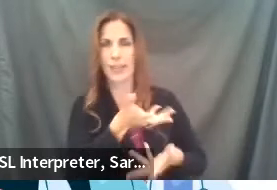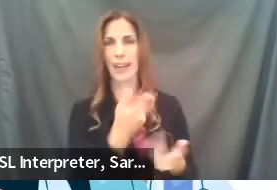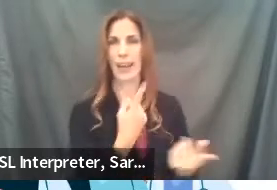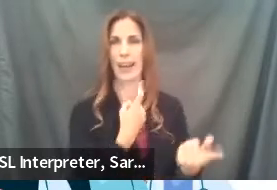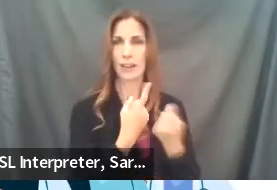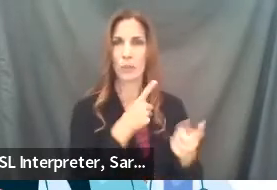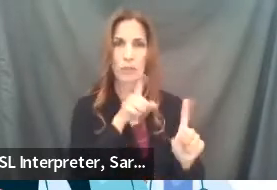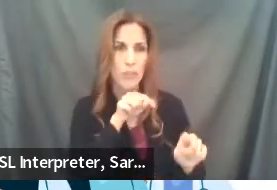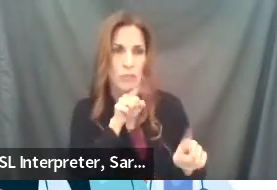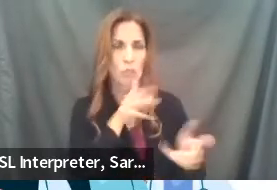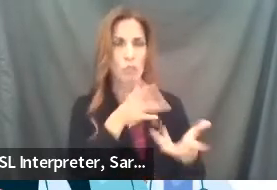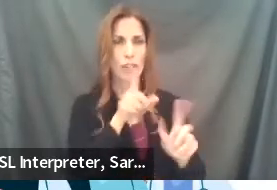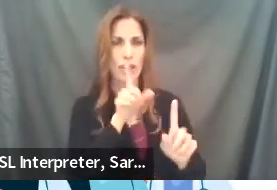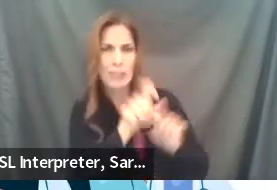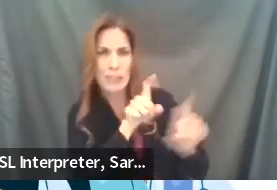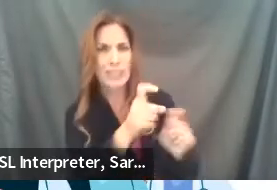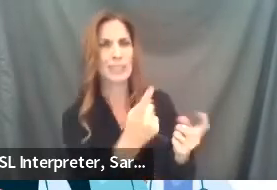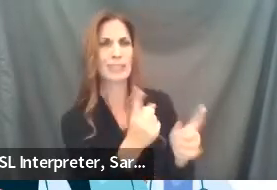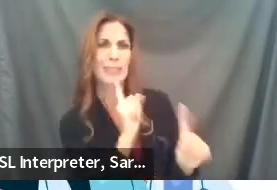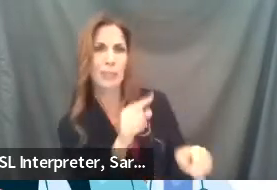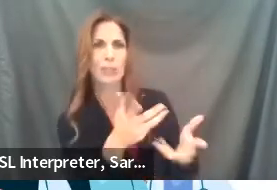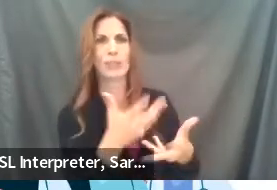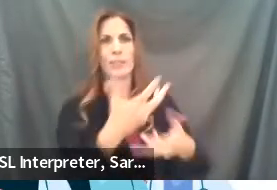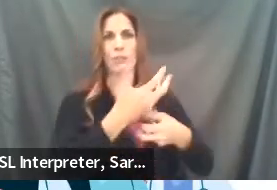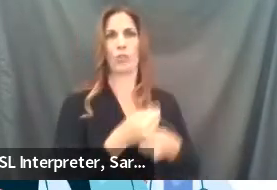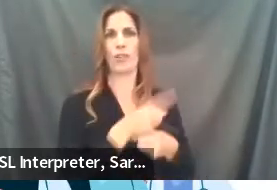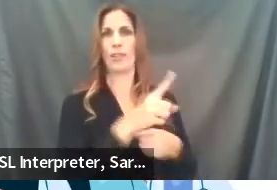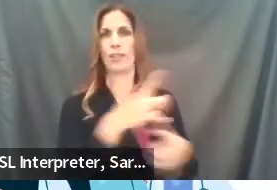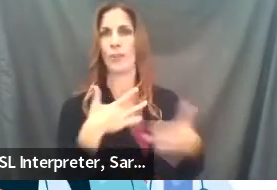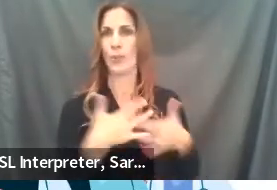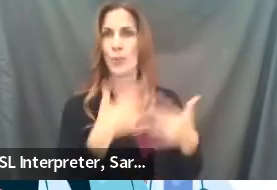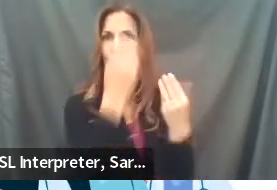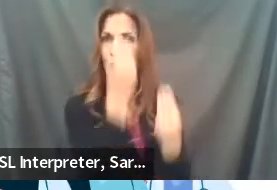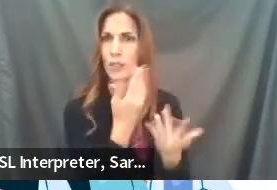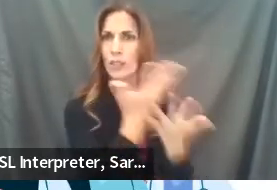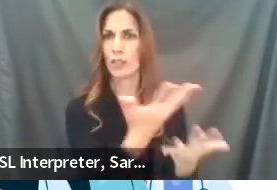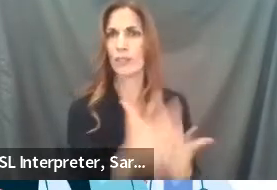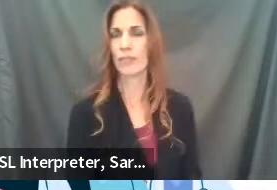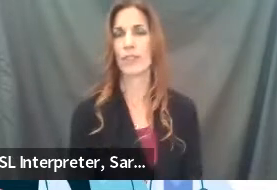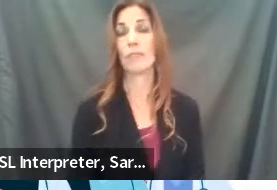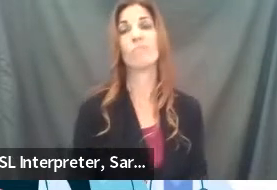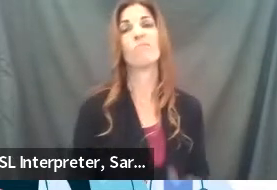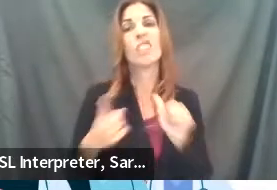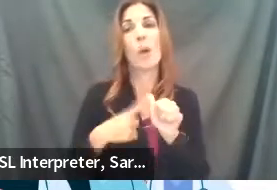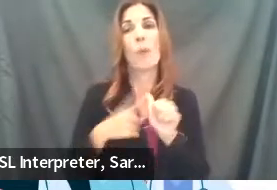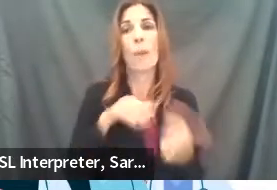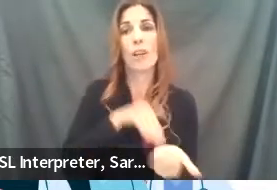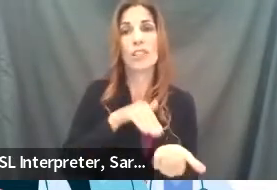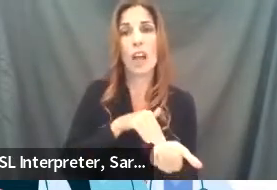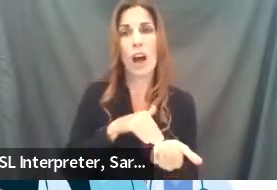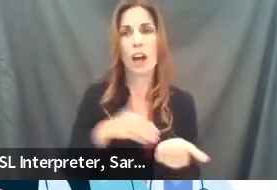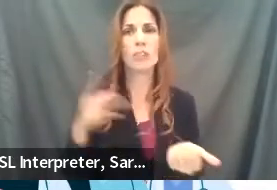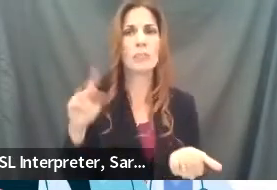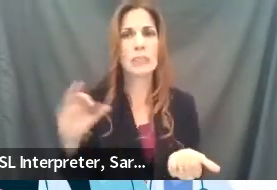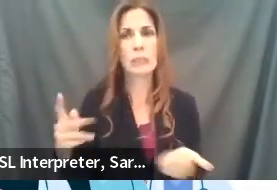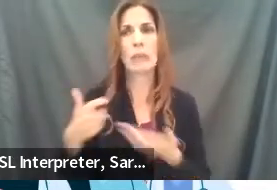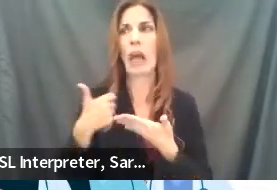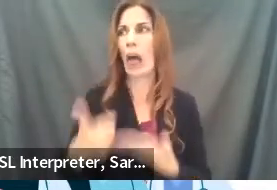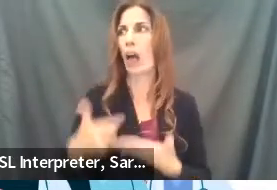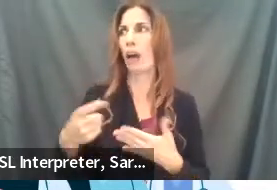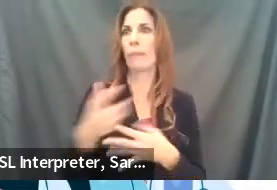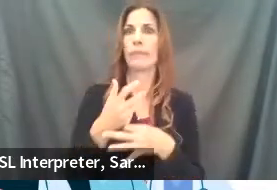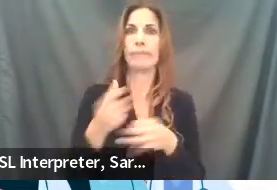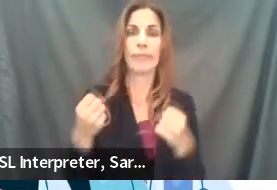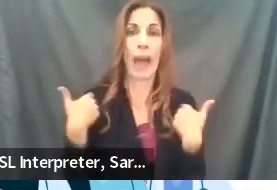concerns. And so a primary care doctor, as we know, can help you stay healthy and then can be the first to